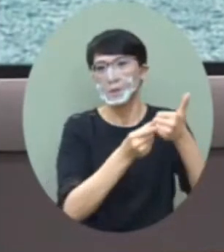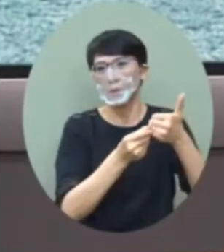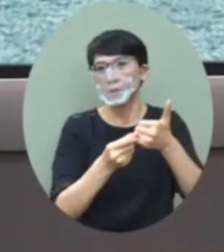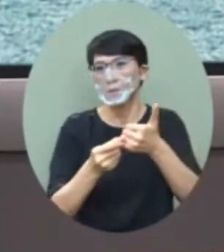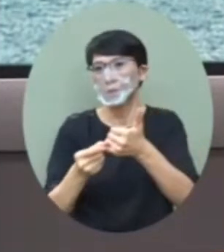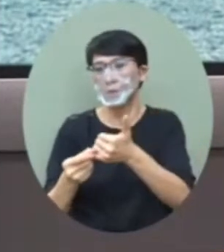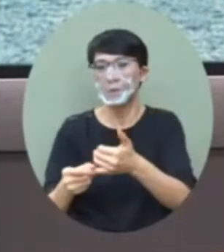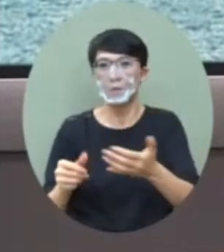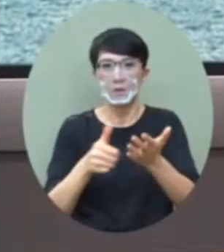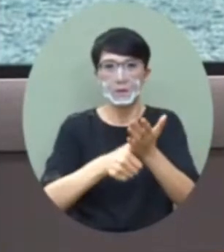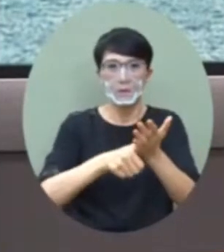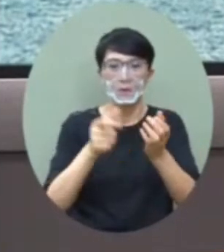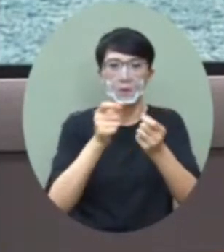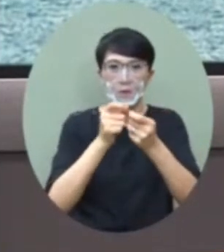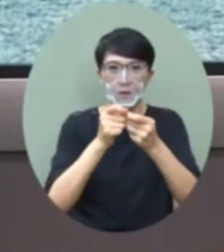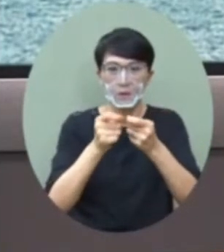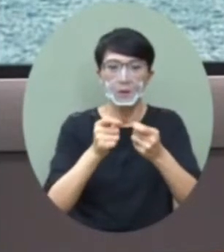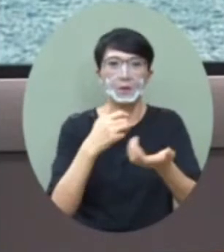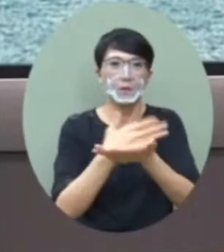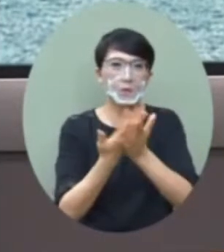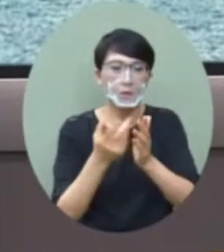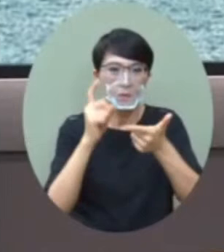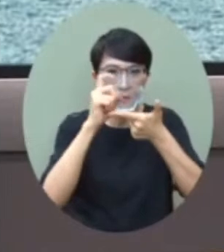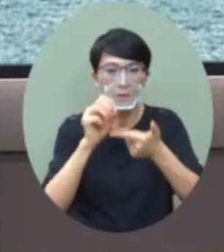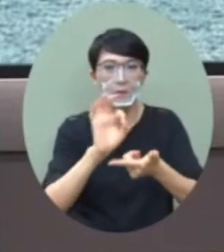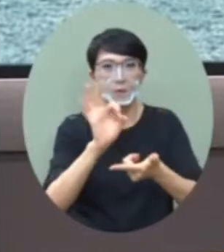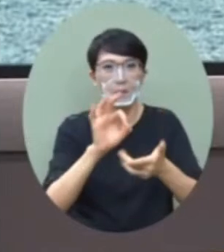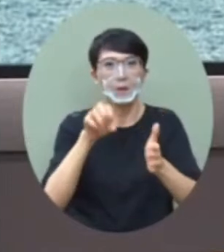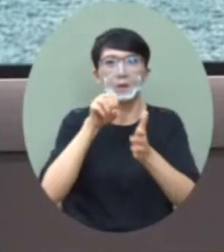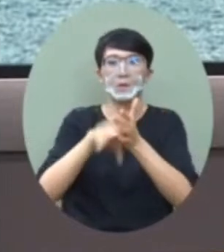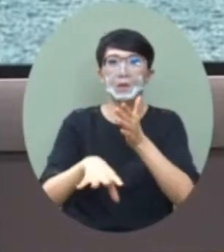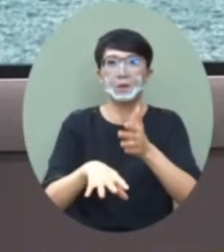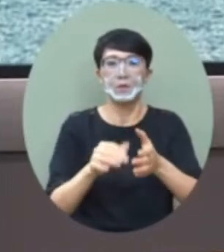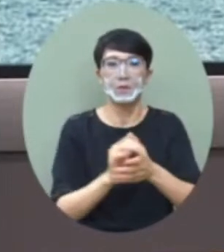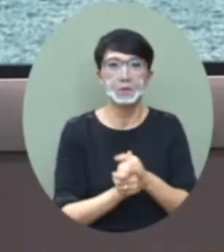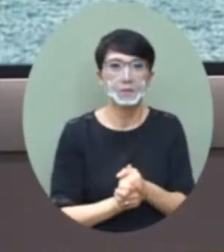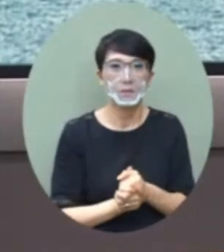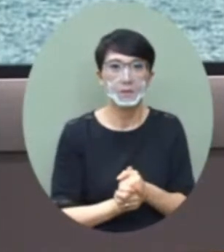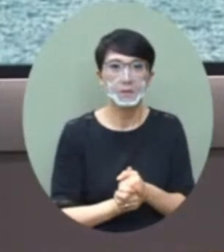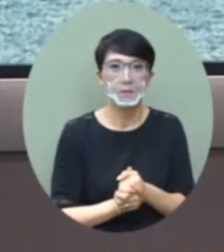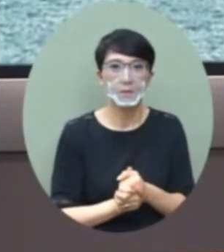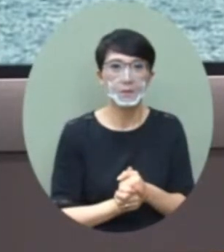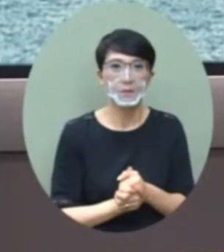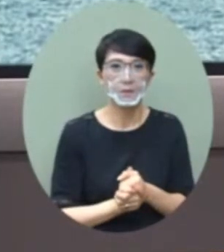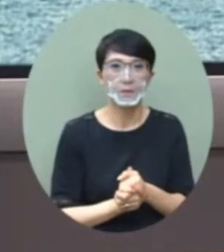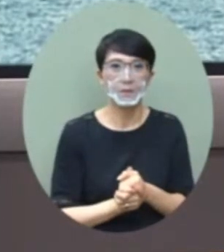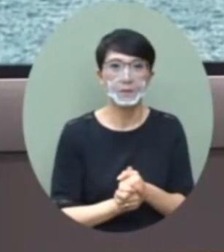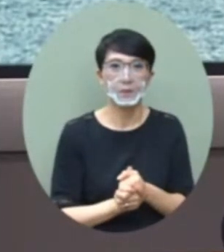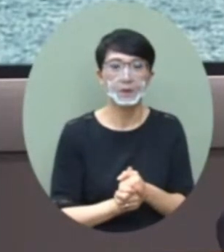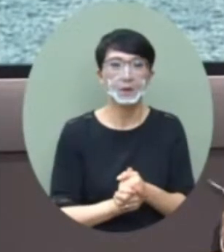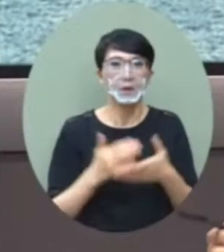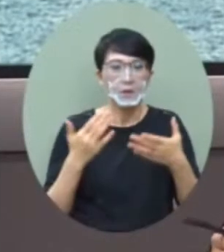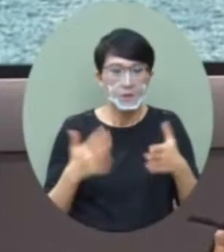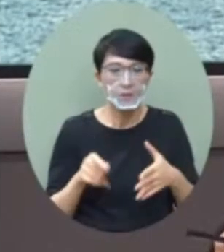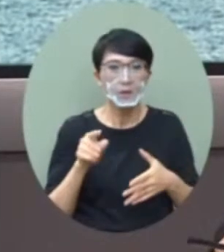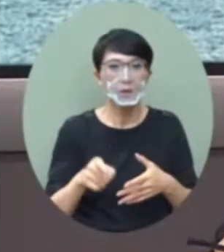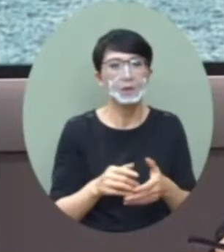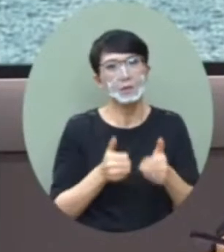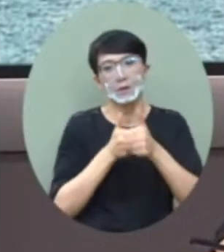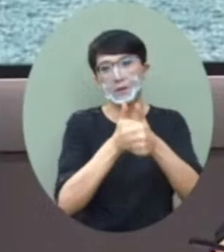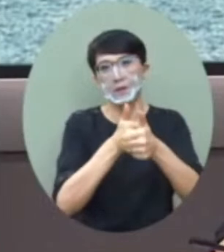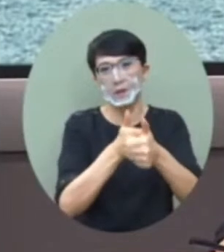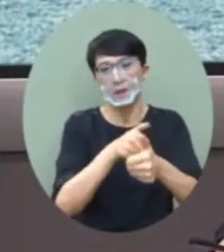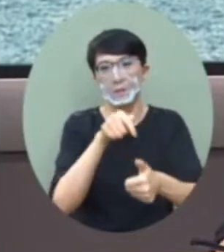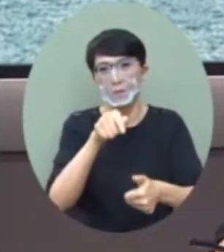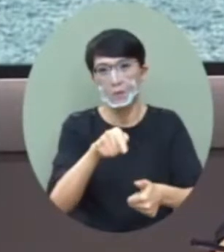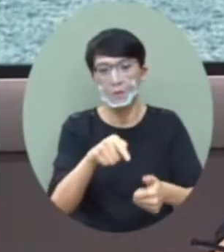verify the information face to face, and that would lead to a delay in reporting. That's why we